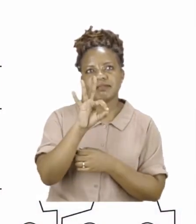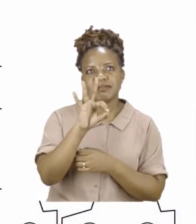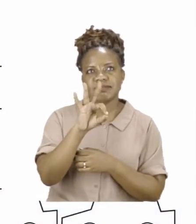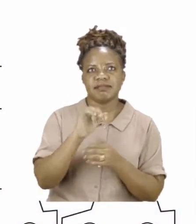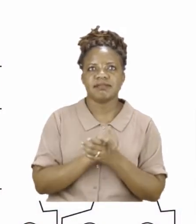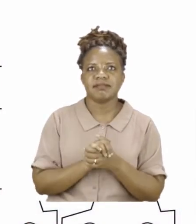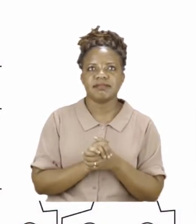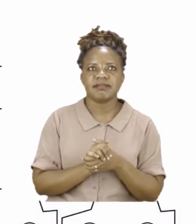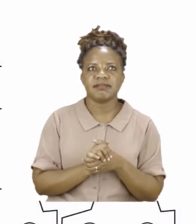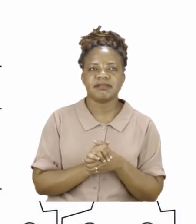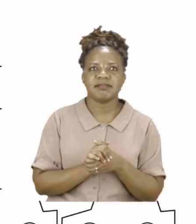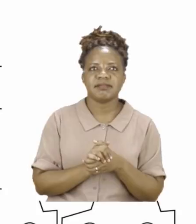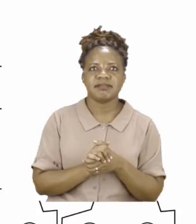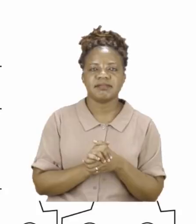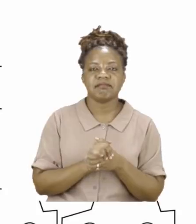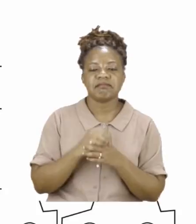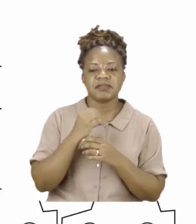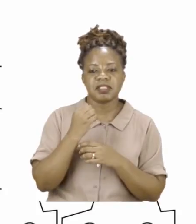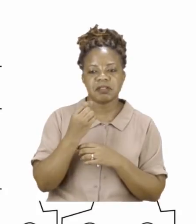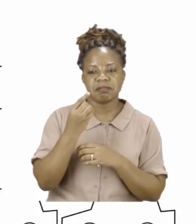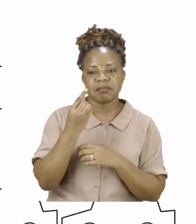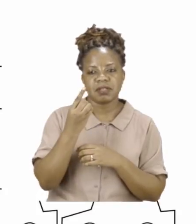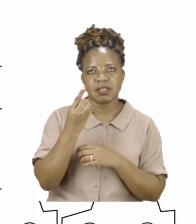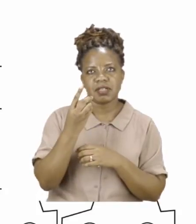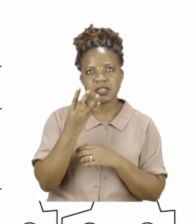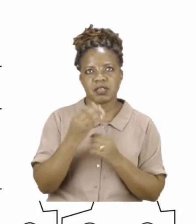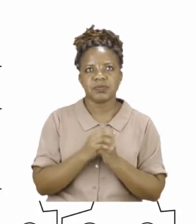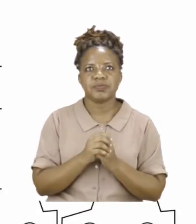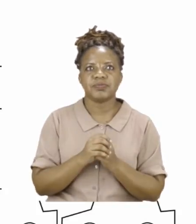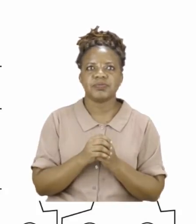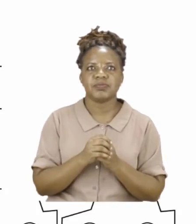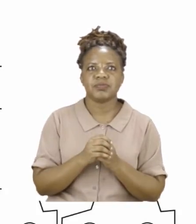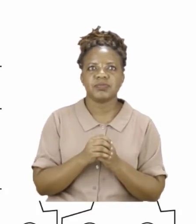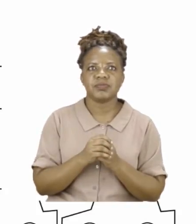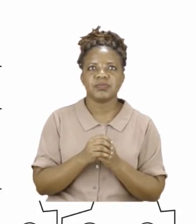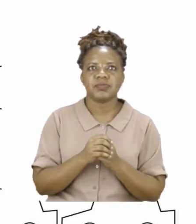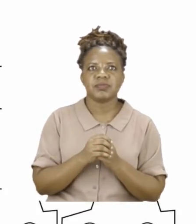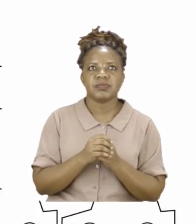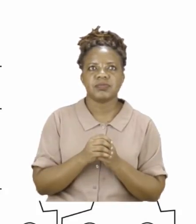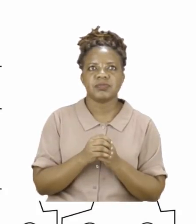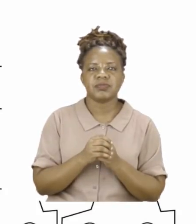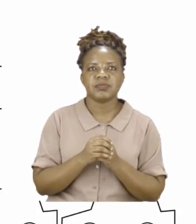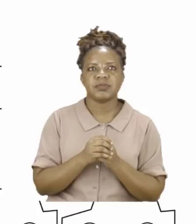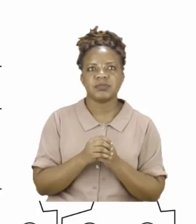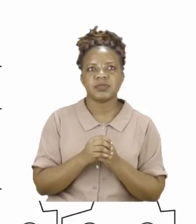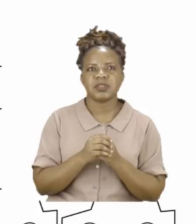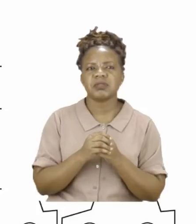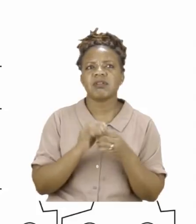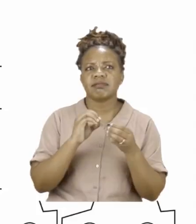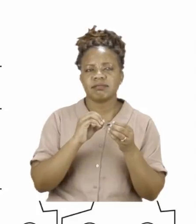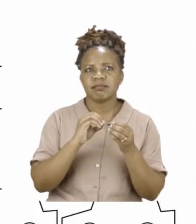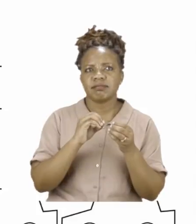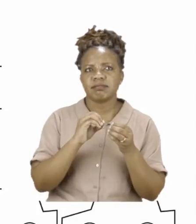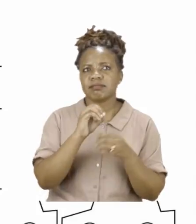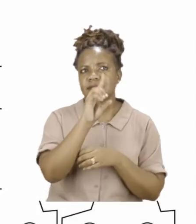to be doing counting. And in this case, we are going to do D. Now, we are